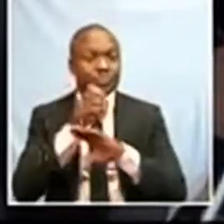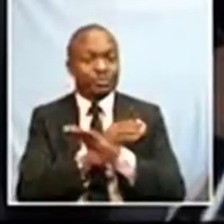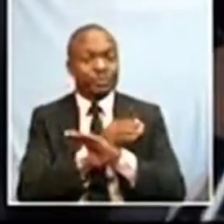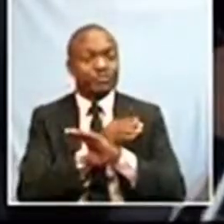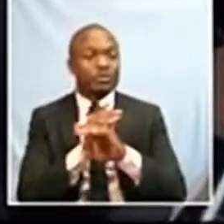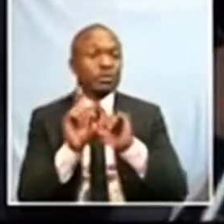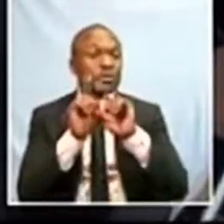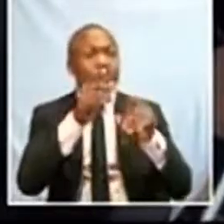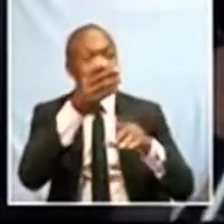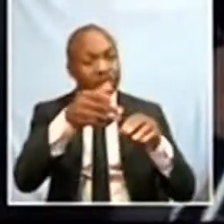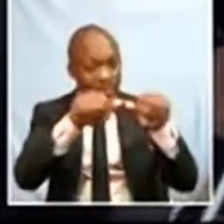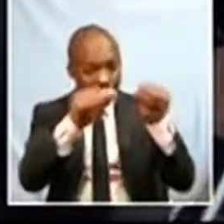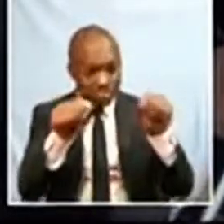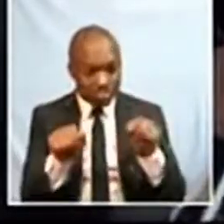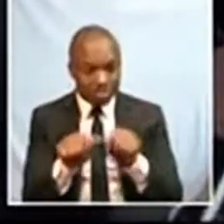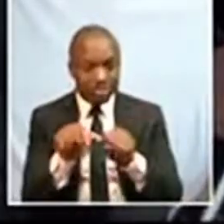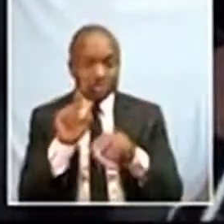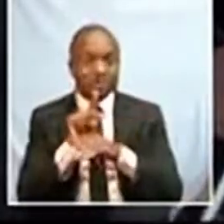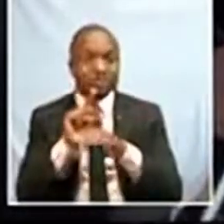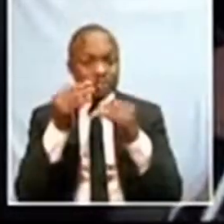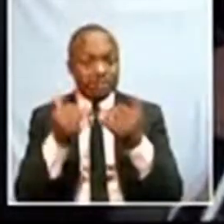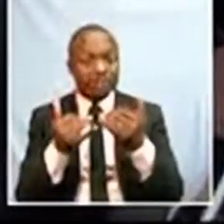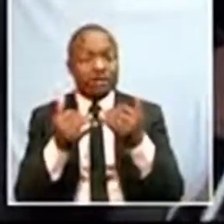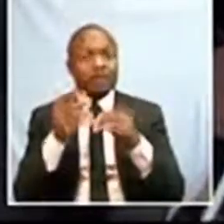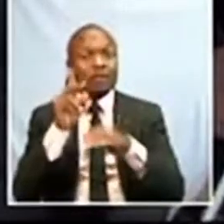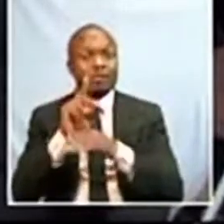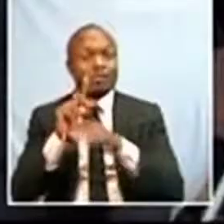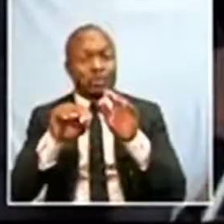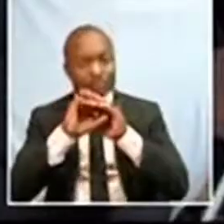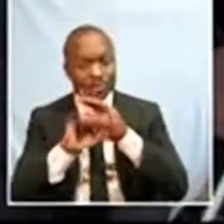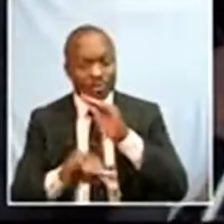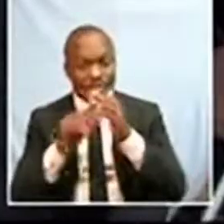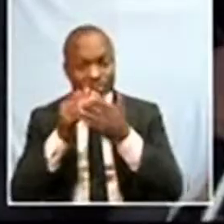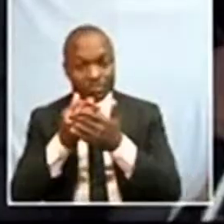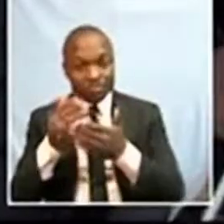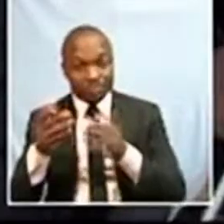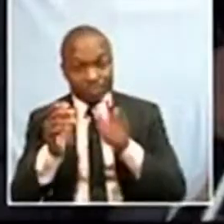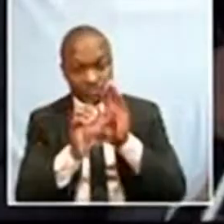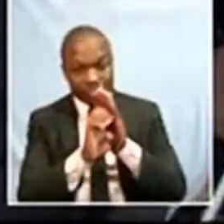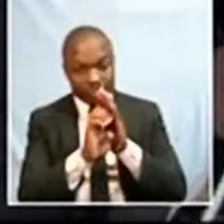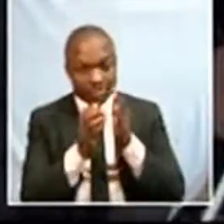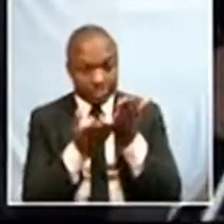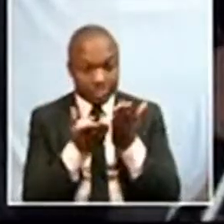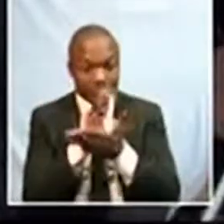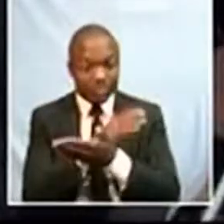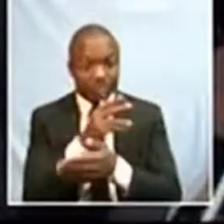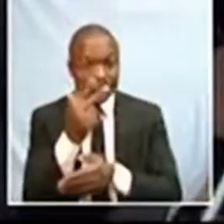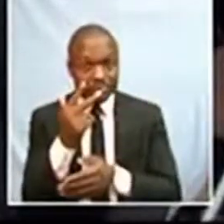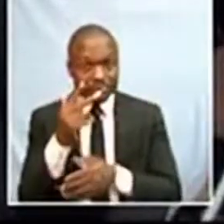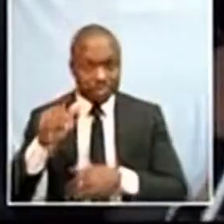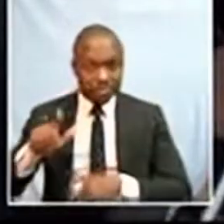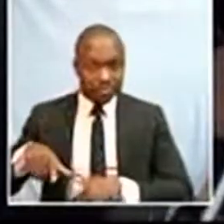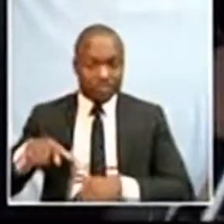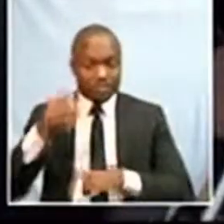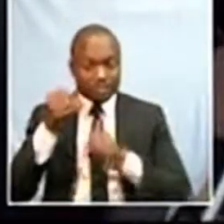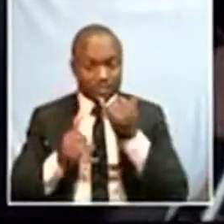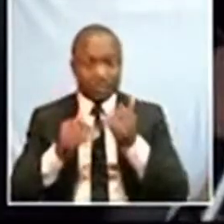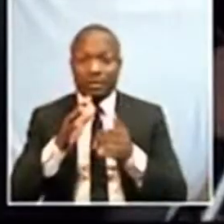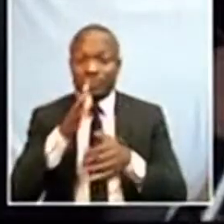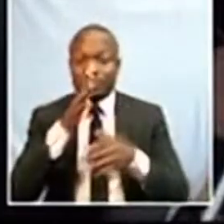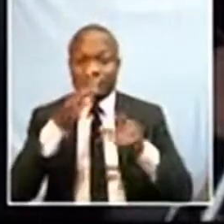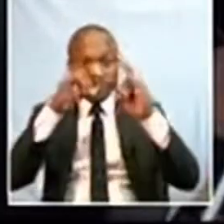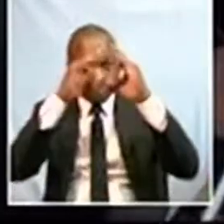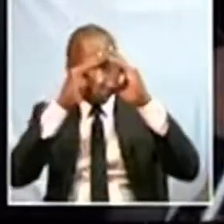occupied site. And now the project is under procurement. Anyway, an example is on page 3. So, delayed completion of mother's shelter